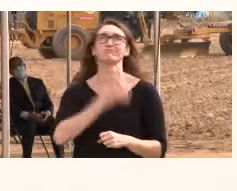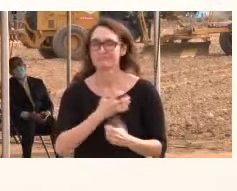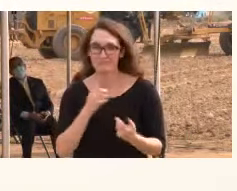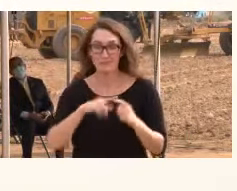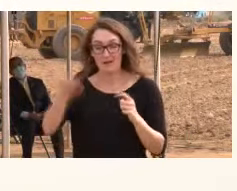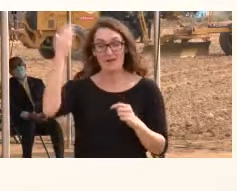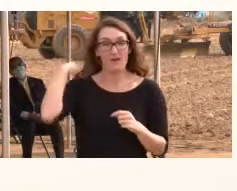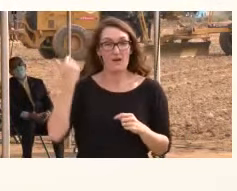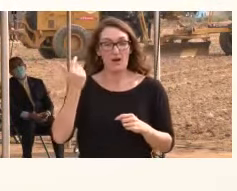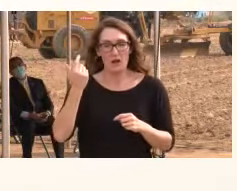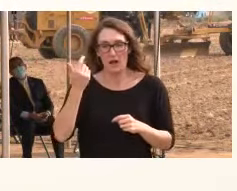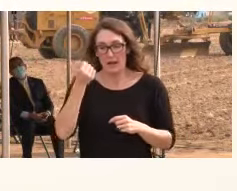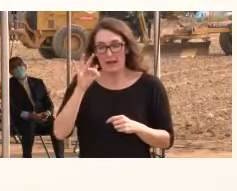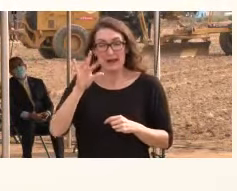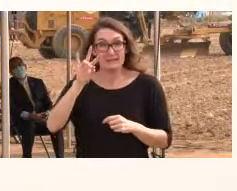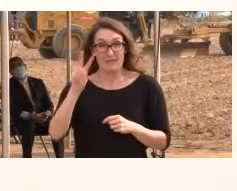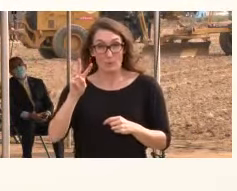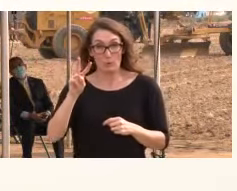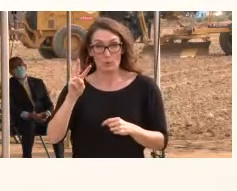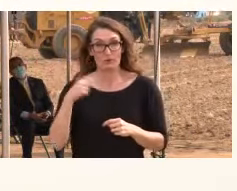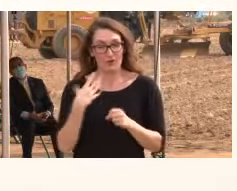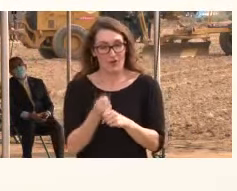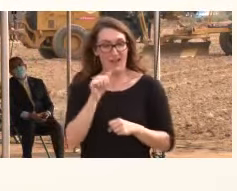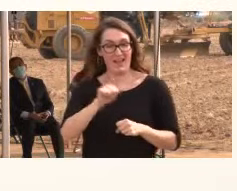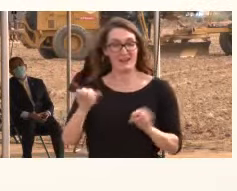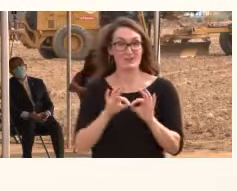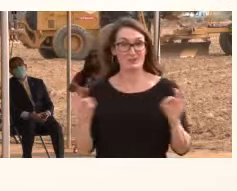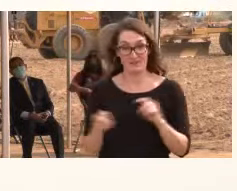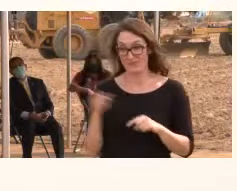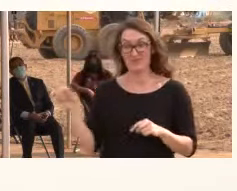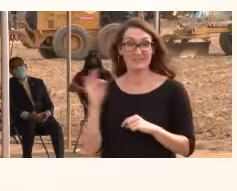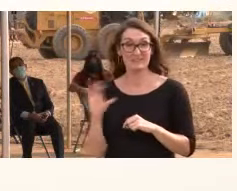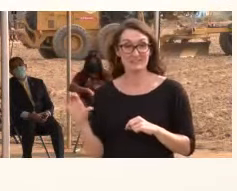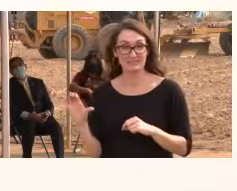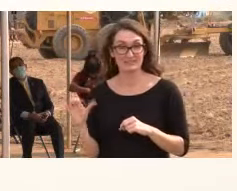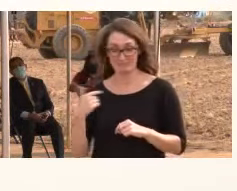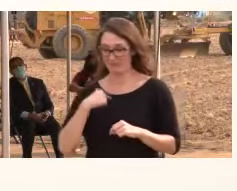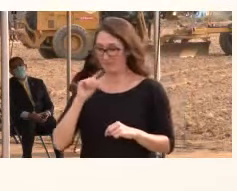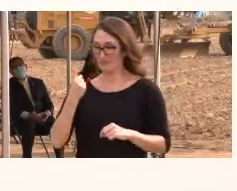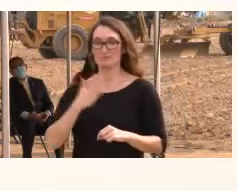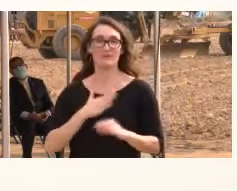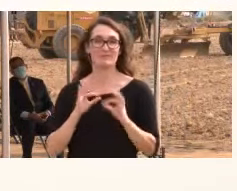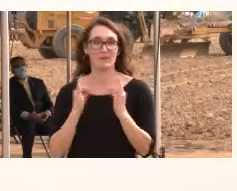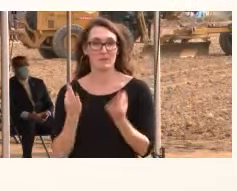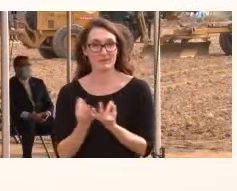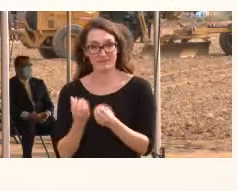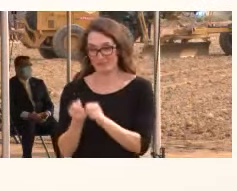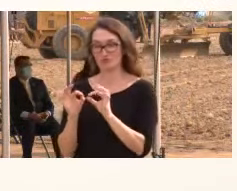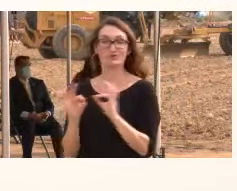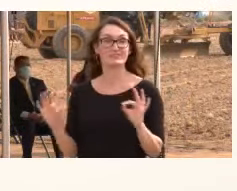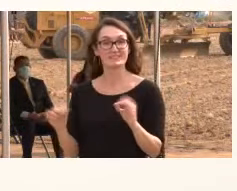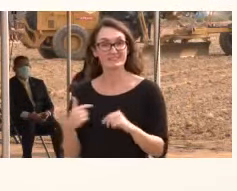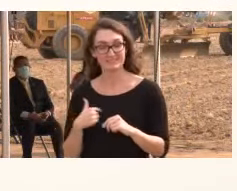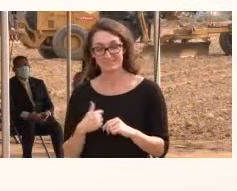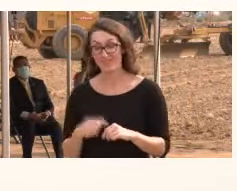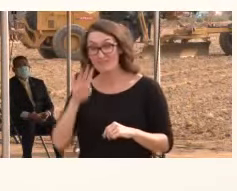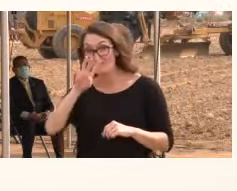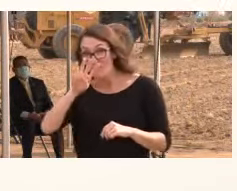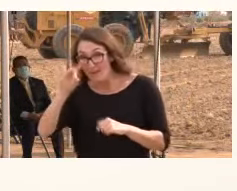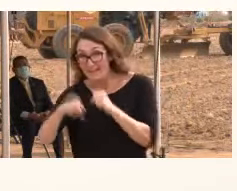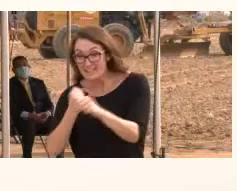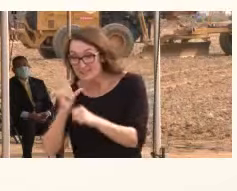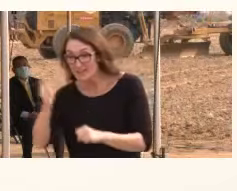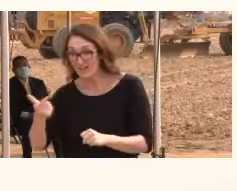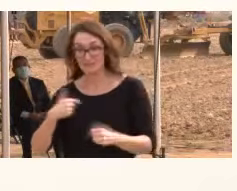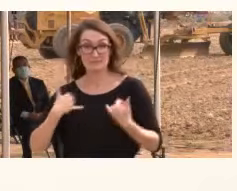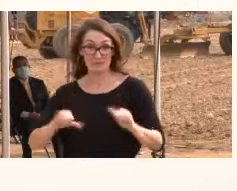in 1972, I got my AA degree from Fresno City College. I was the first one in my family to get a degree, And 48 years later,